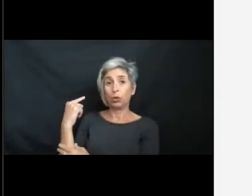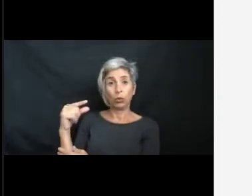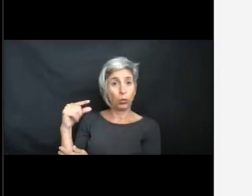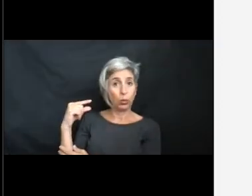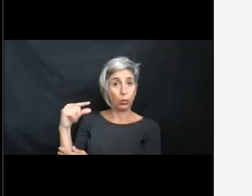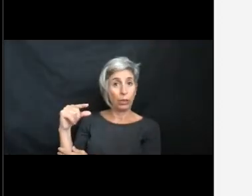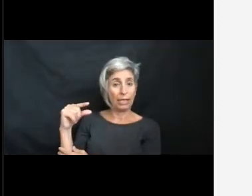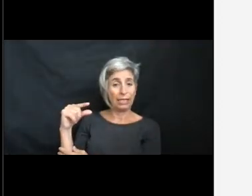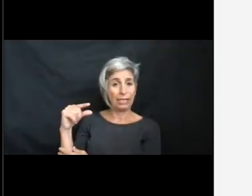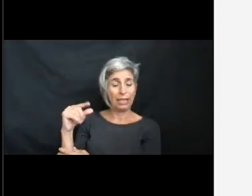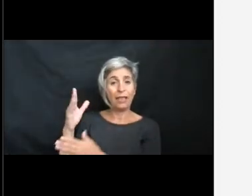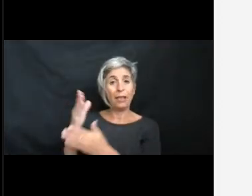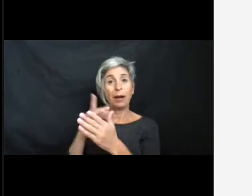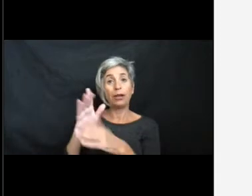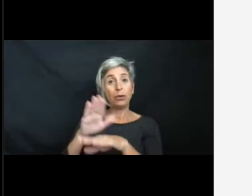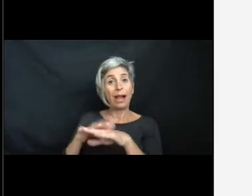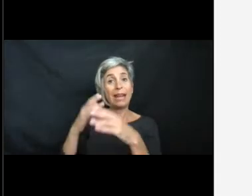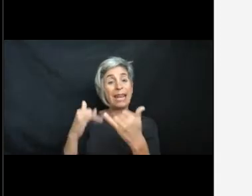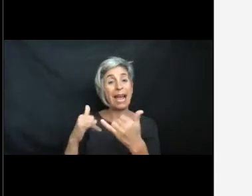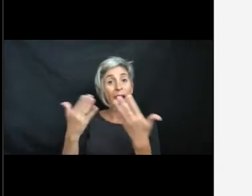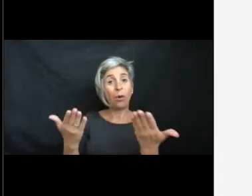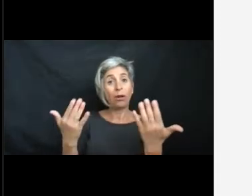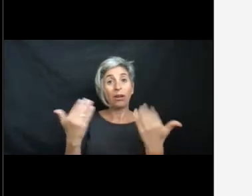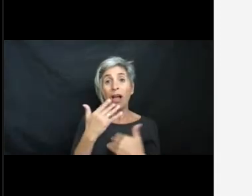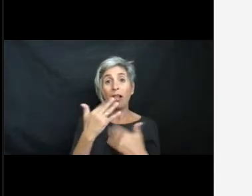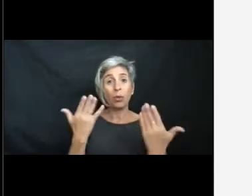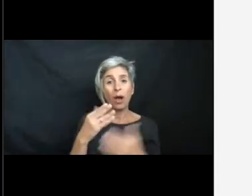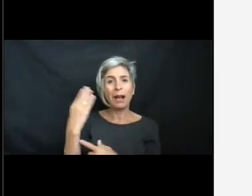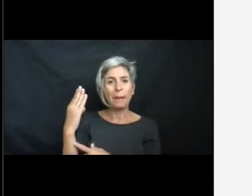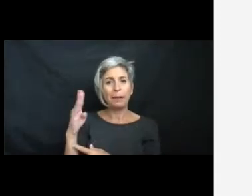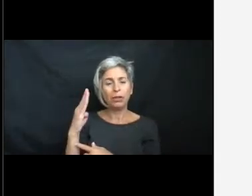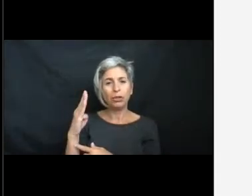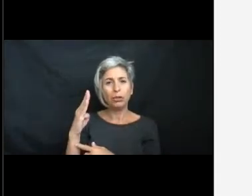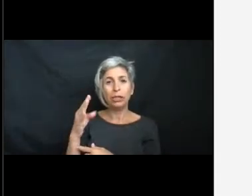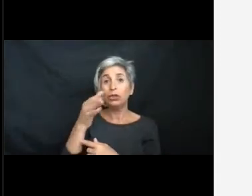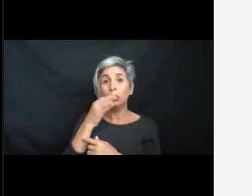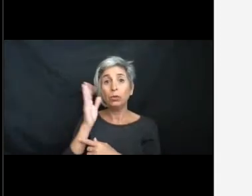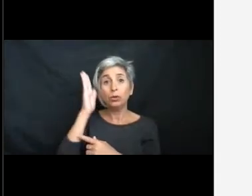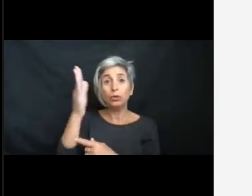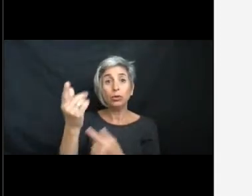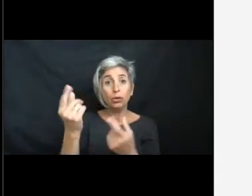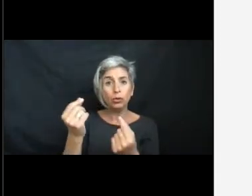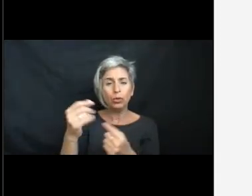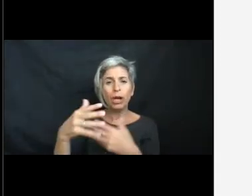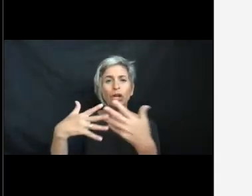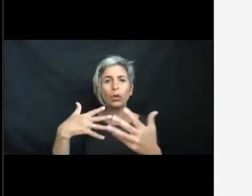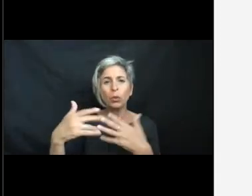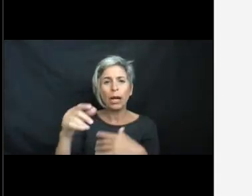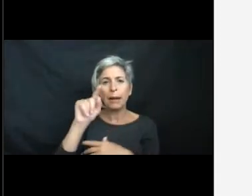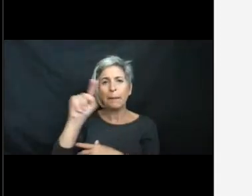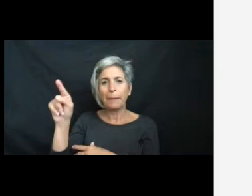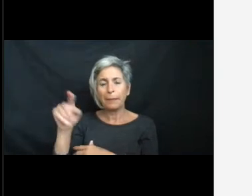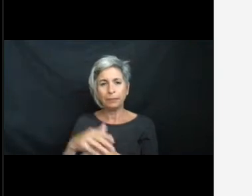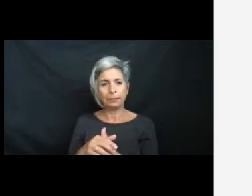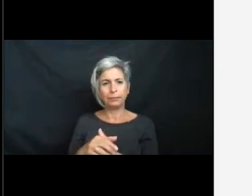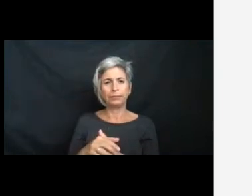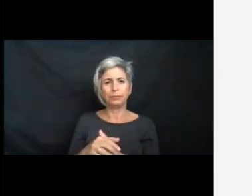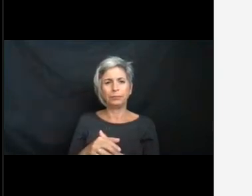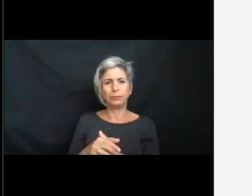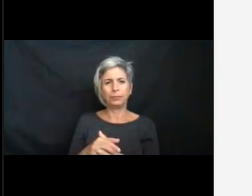you're on is blue and upcoming parts are gray. So I'm over here on the application form and I can go ahead